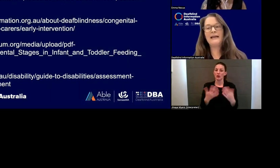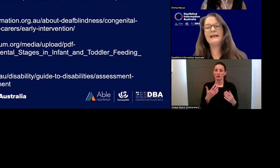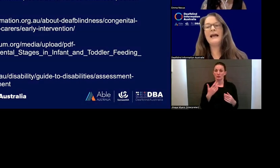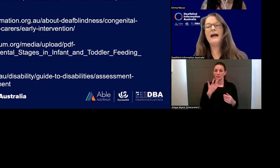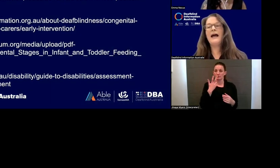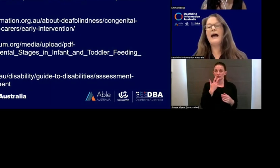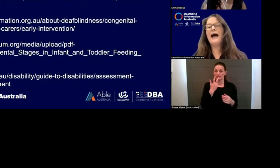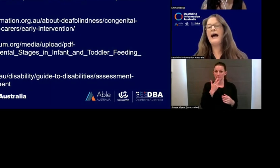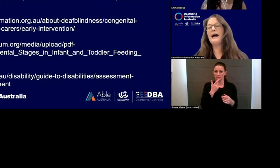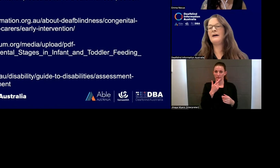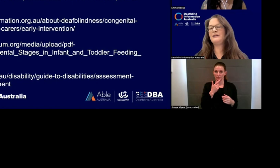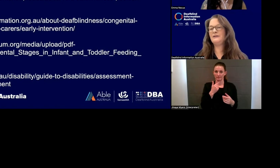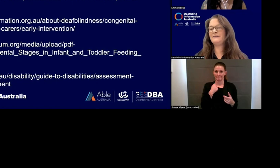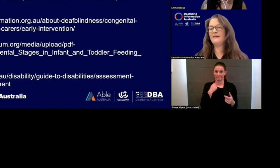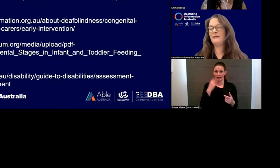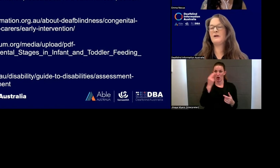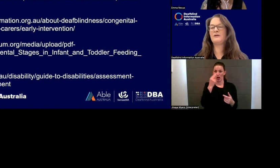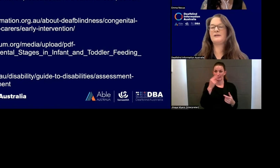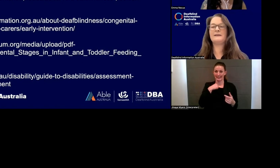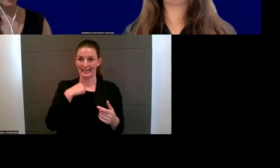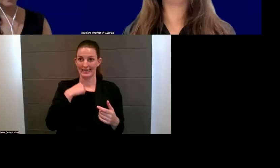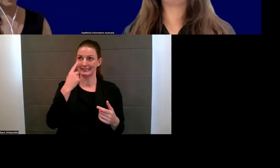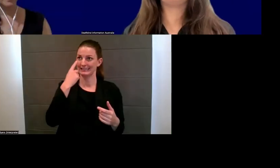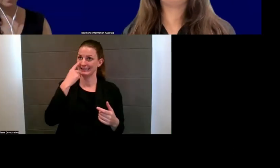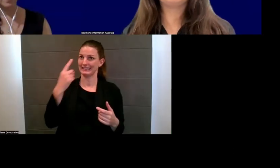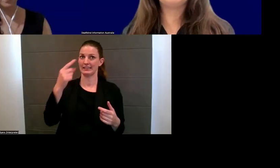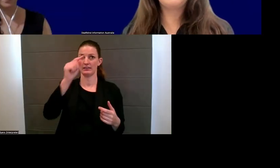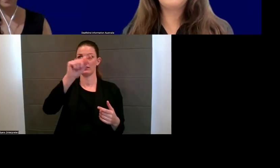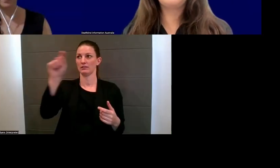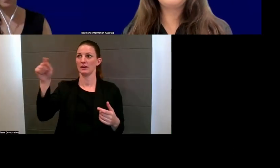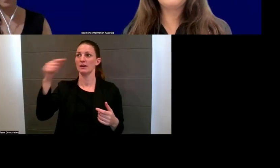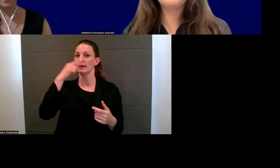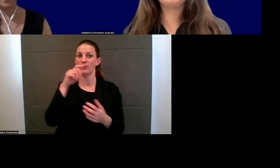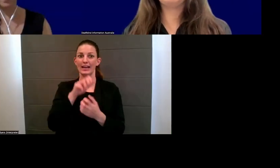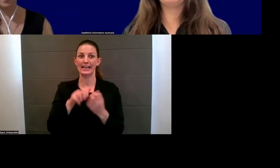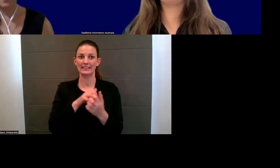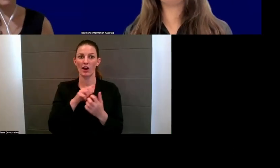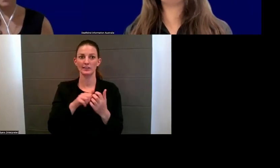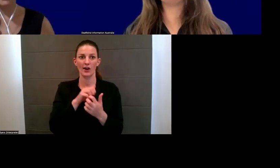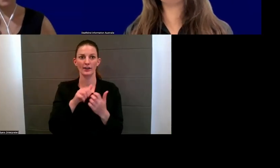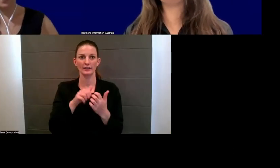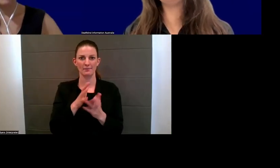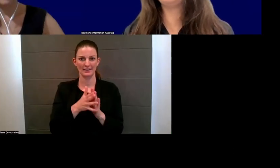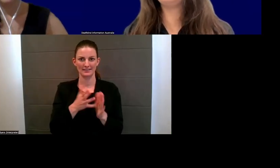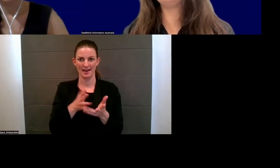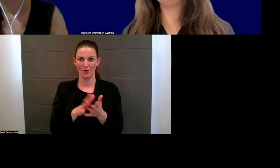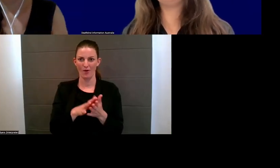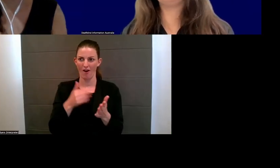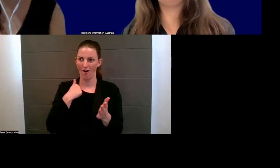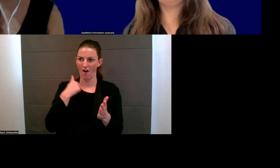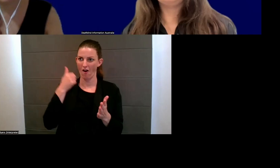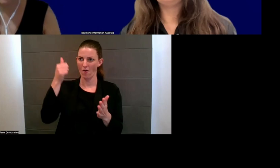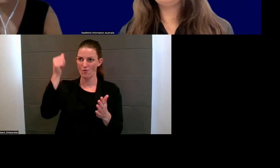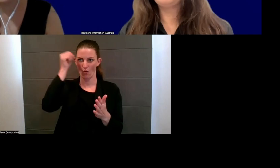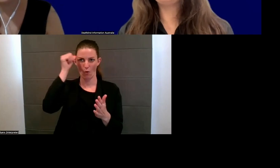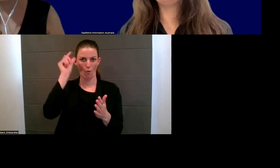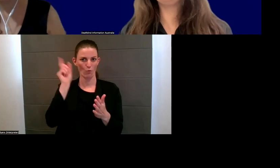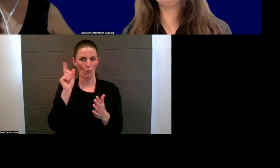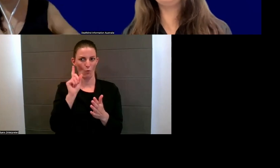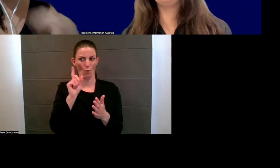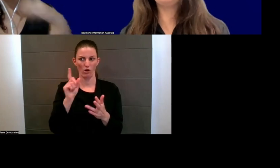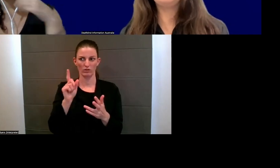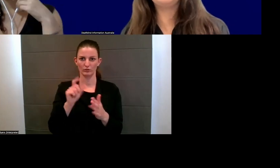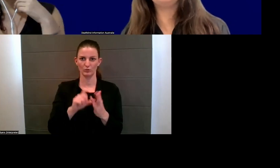people eating, how do you develop a concept of what people do and how they engage in mealtimes and you know,